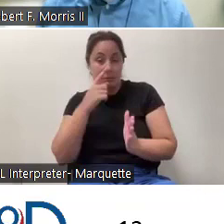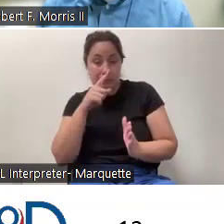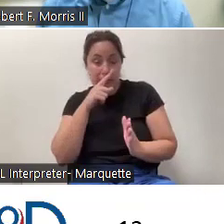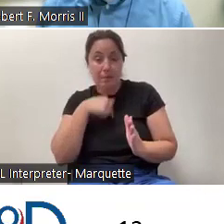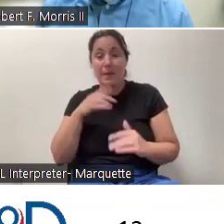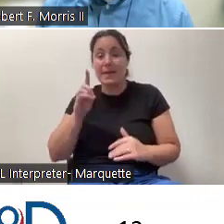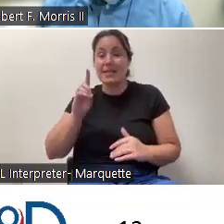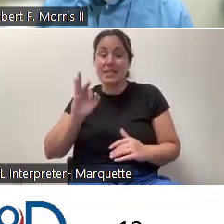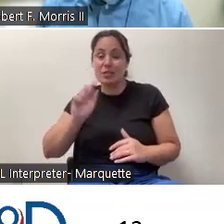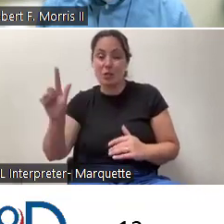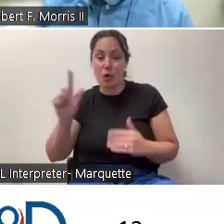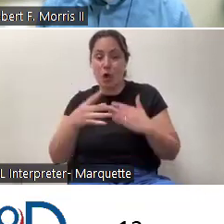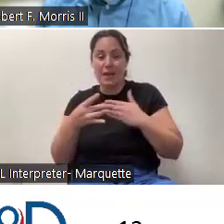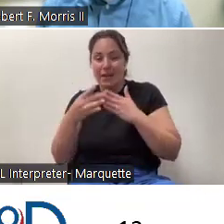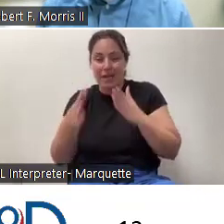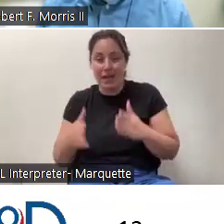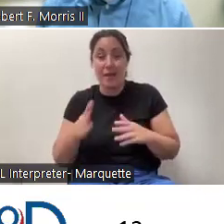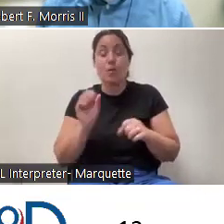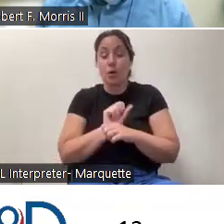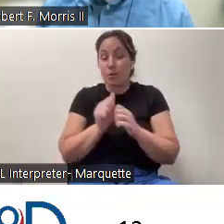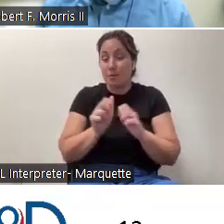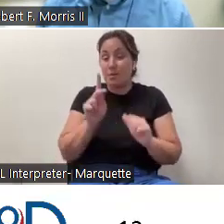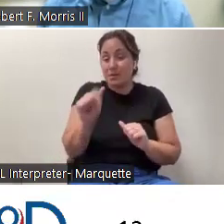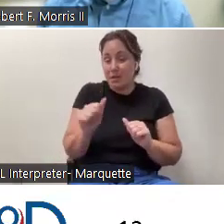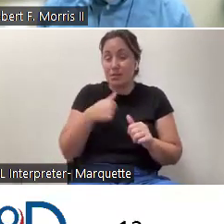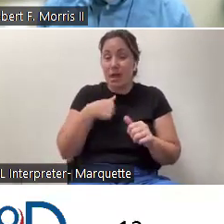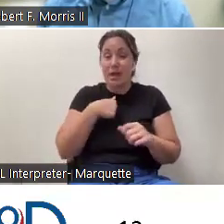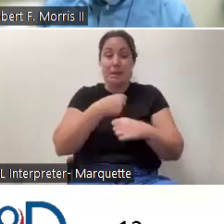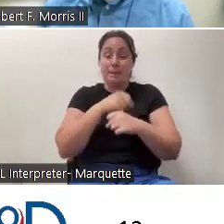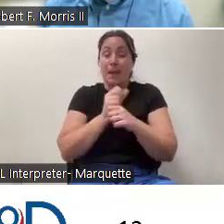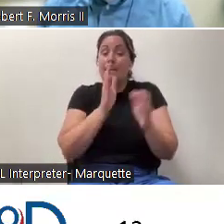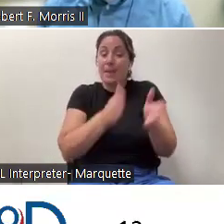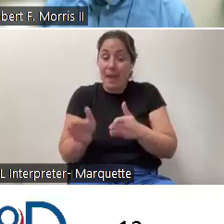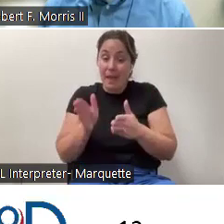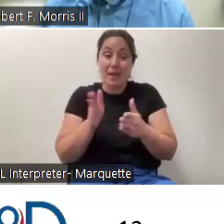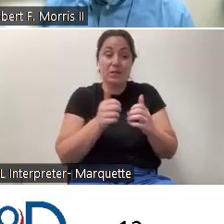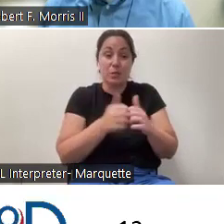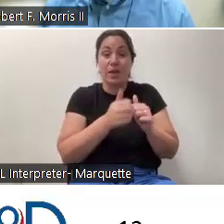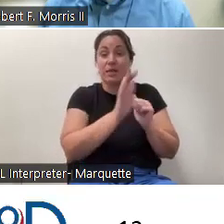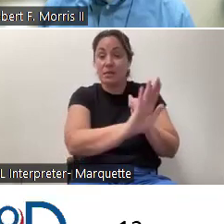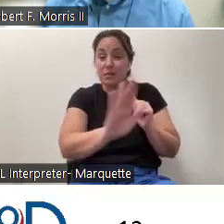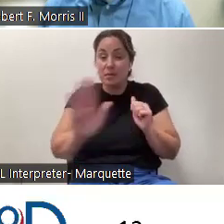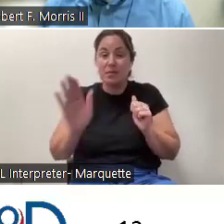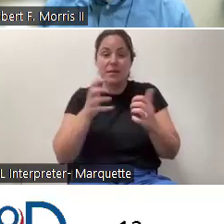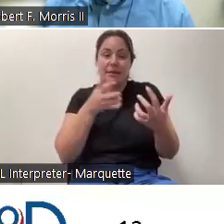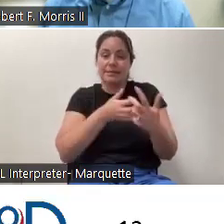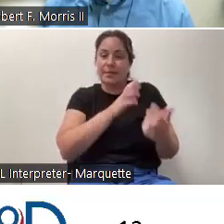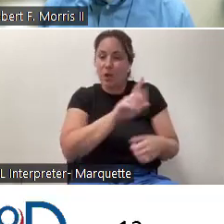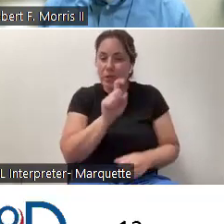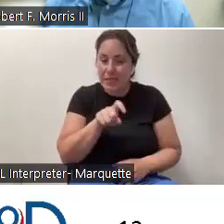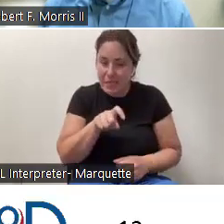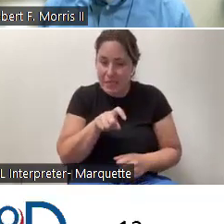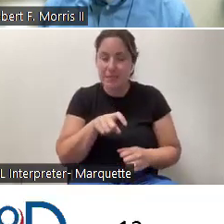people that have disabilities, so that I could create plans with them that are specific to their needs,